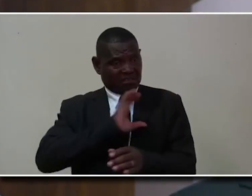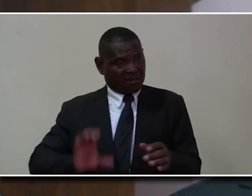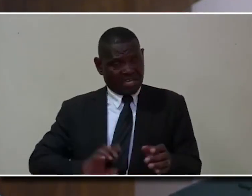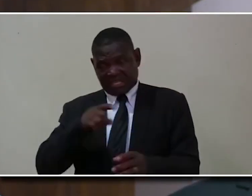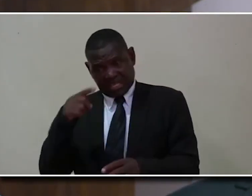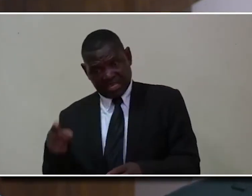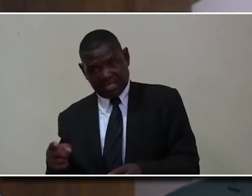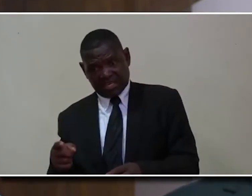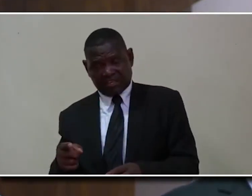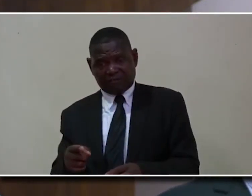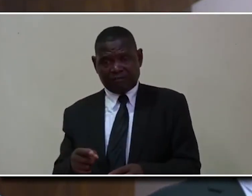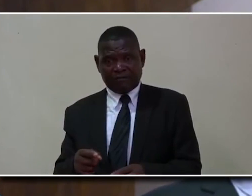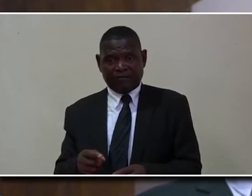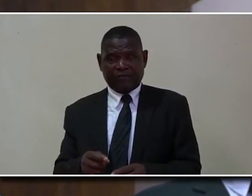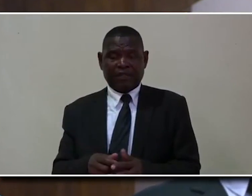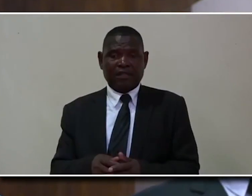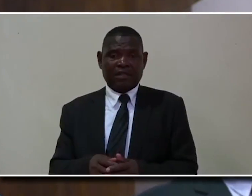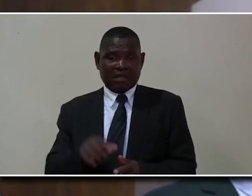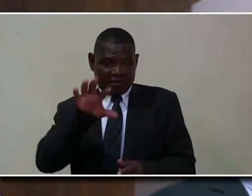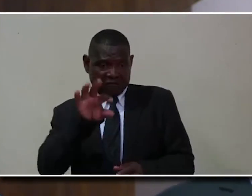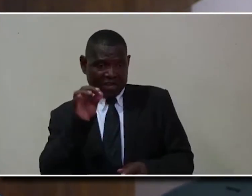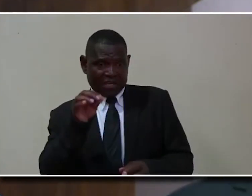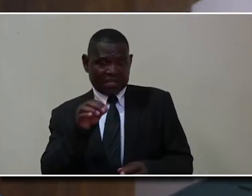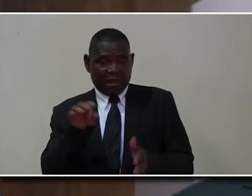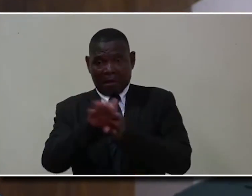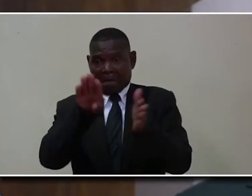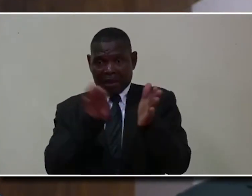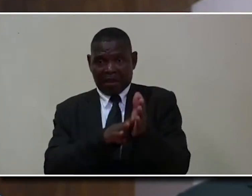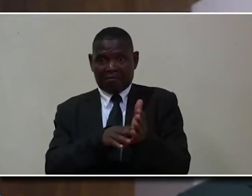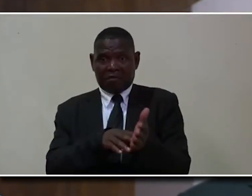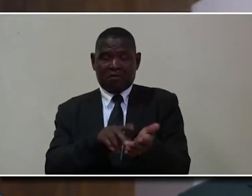as recorded in the book of Luke chapter 10.